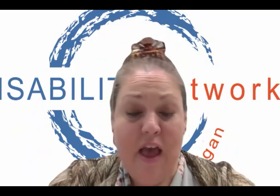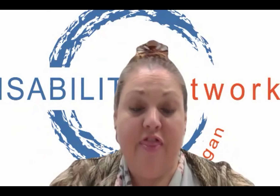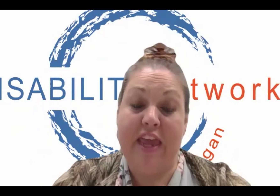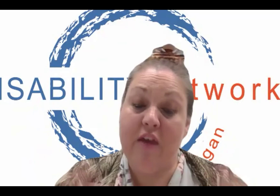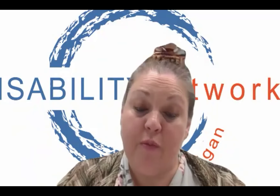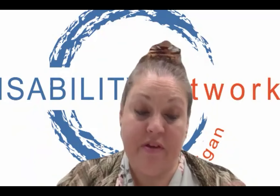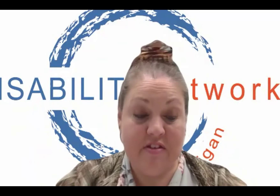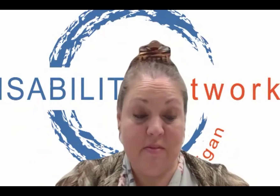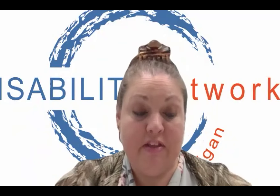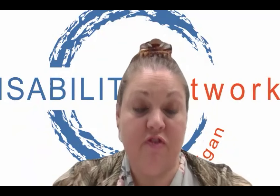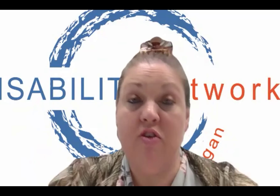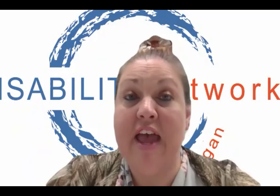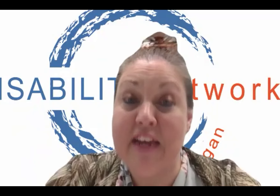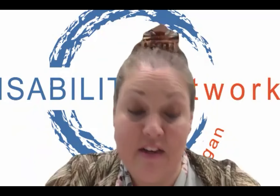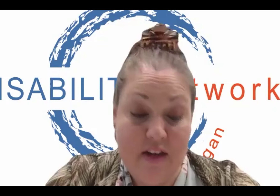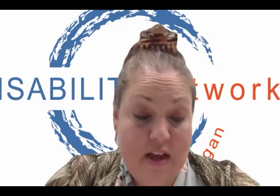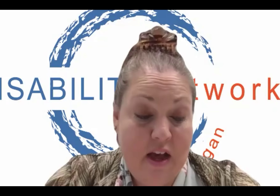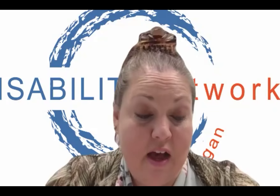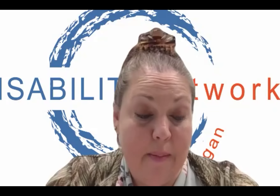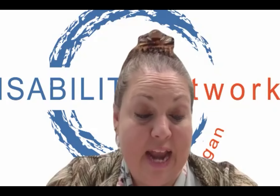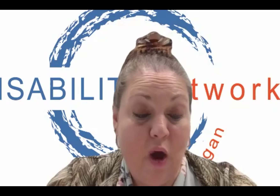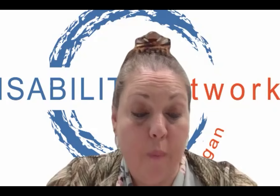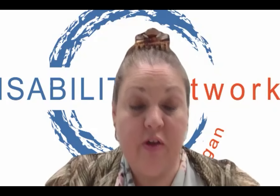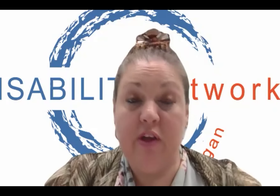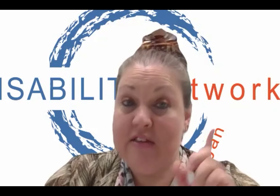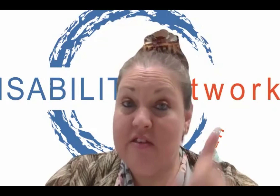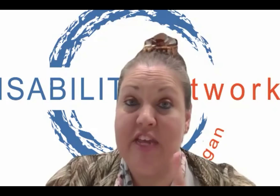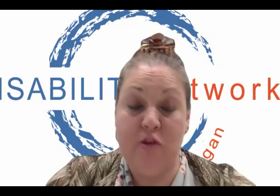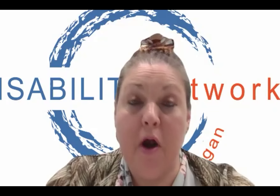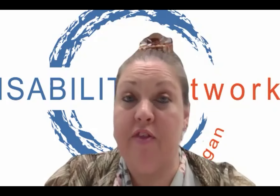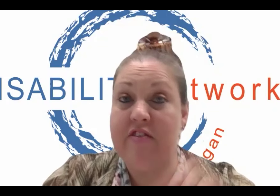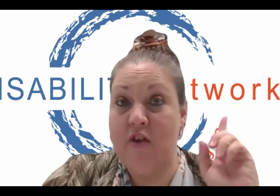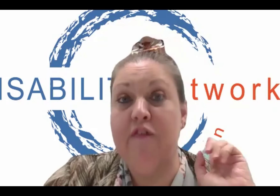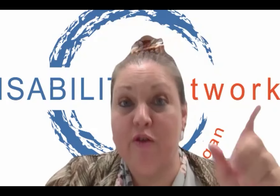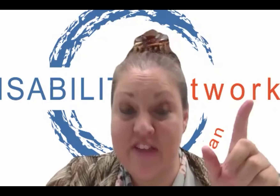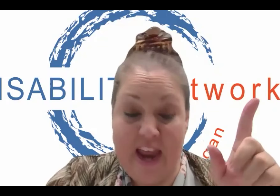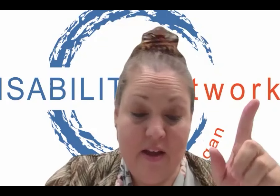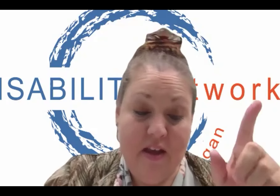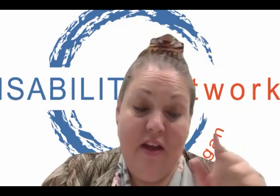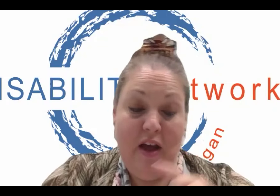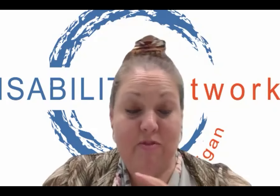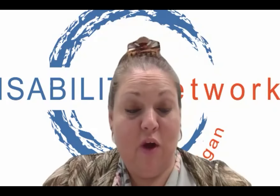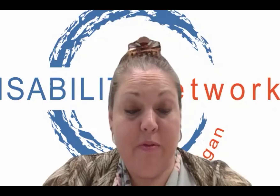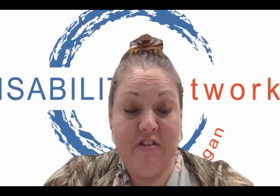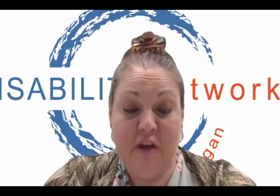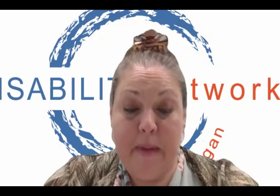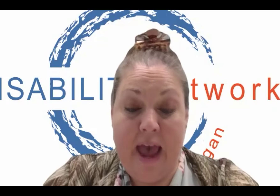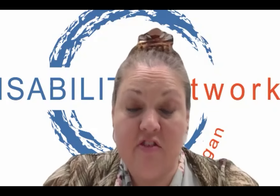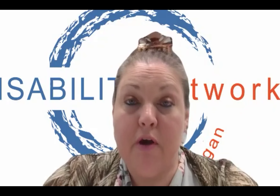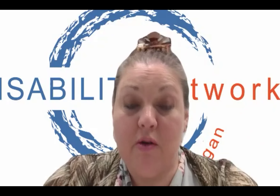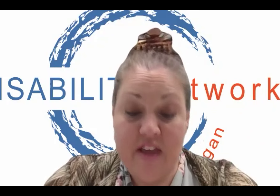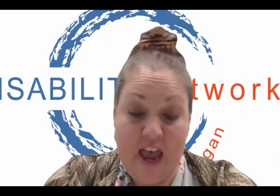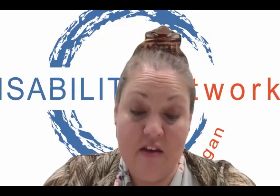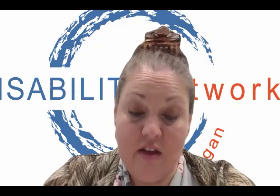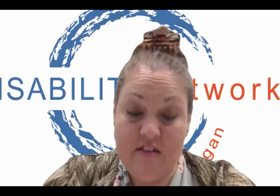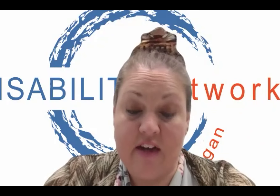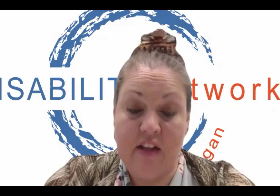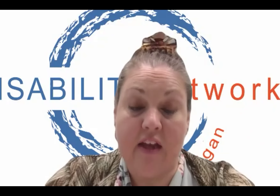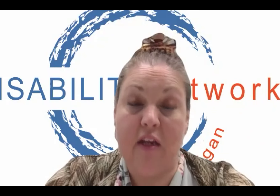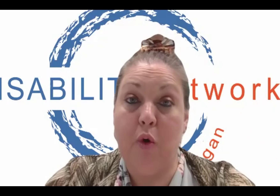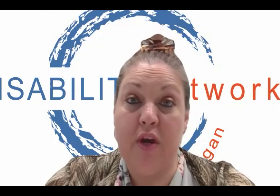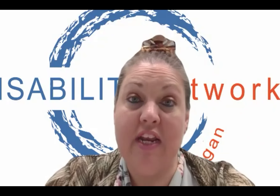provided. Thank you for participants for attending. And I hope to see you tomorrow. This is our first day. So I hope to see you back tomorrow at